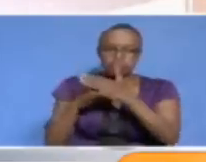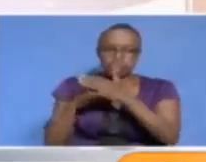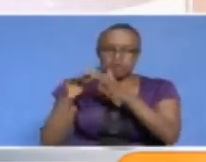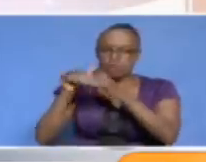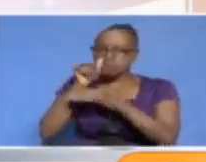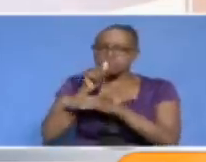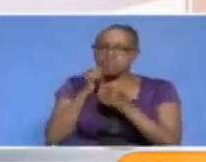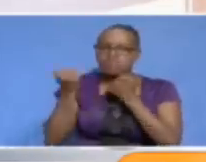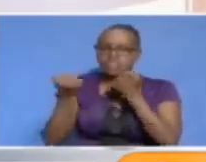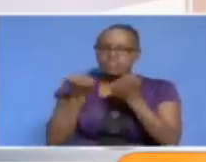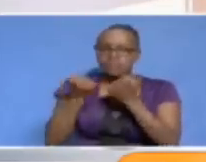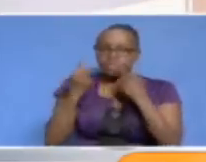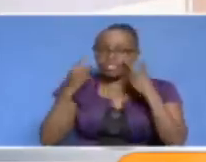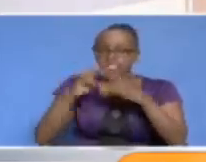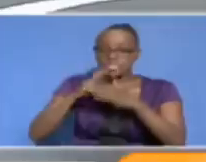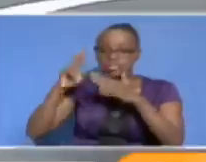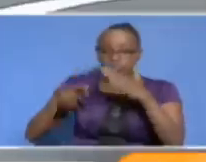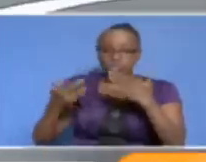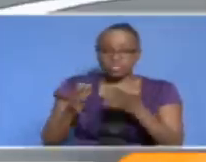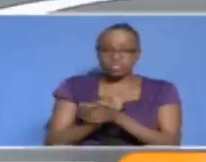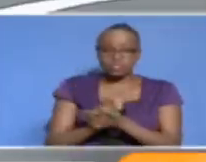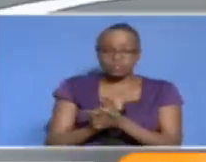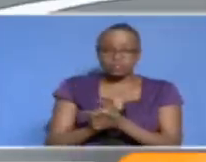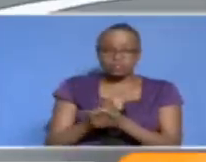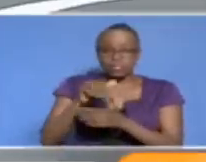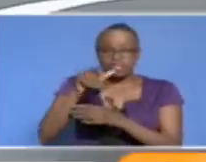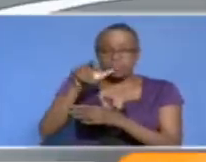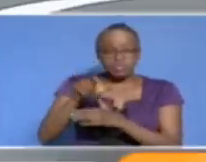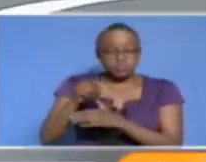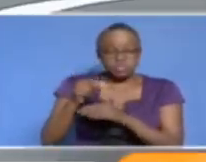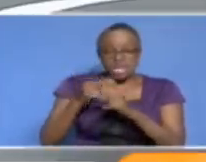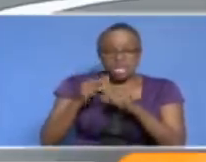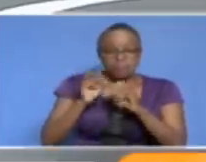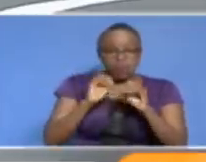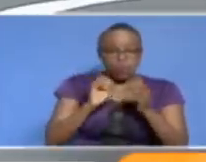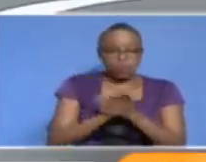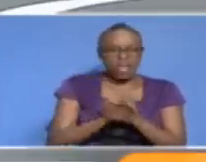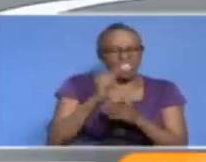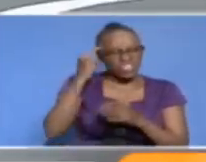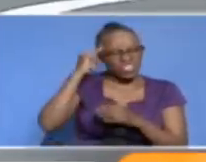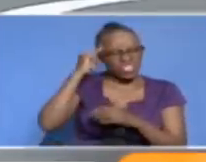unnecessary private vehicles and see the results. A viewer, no name. I think I've already